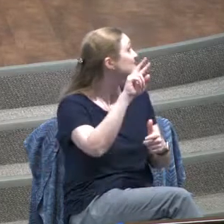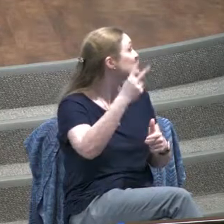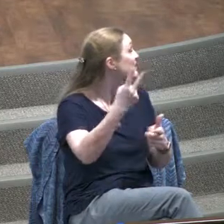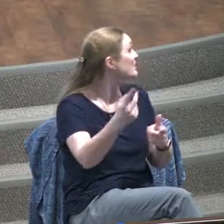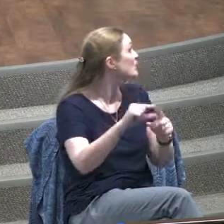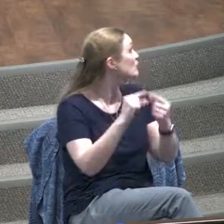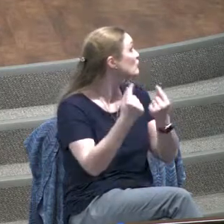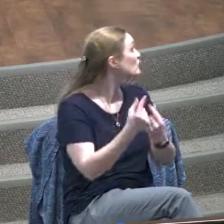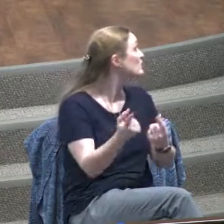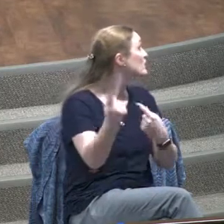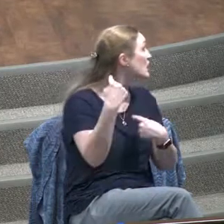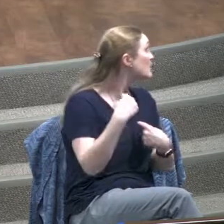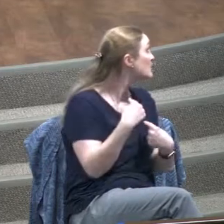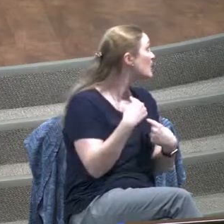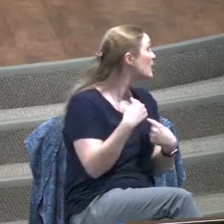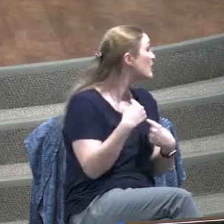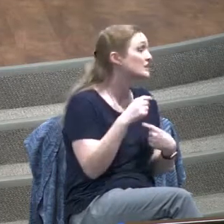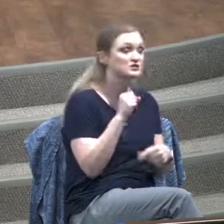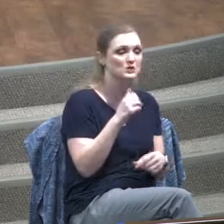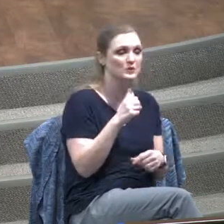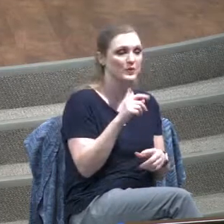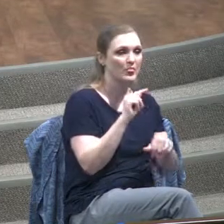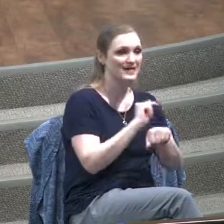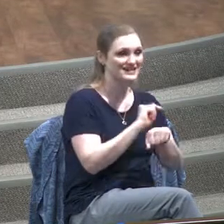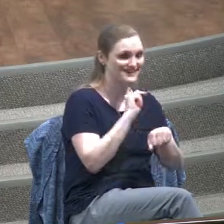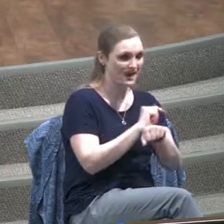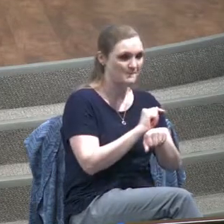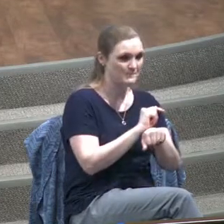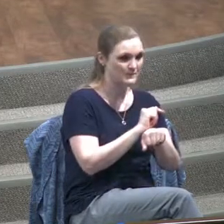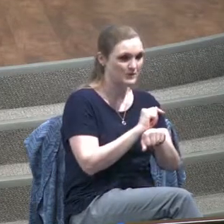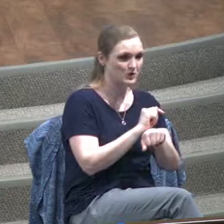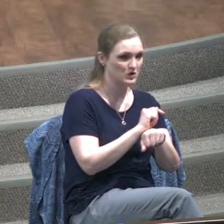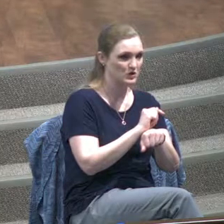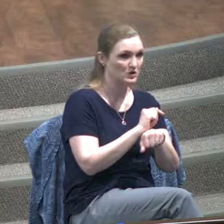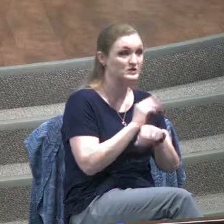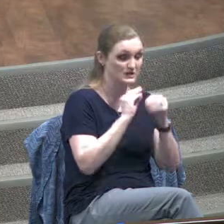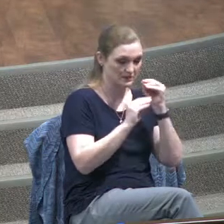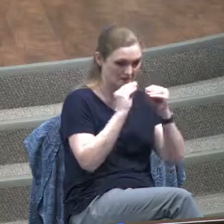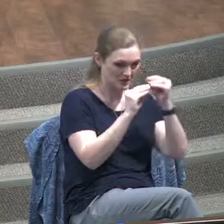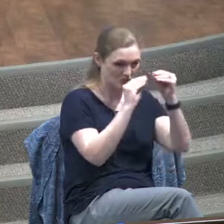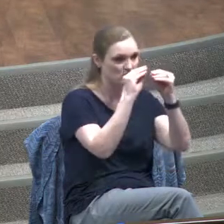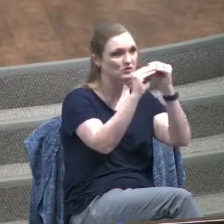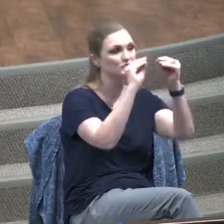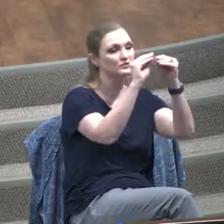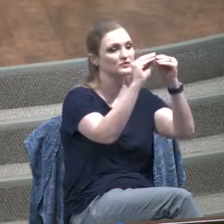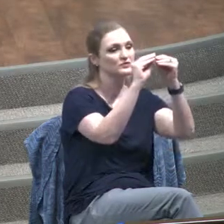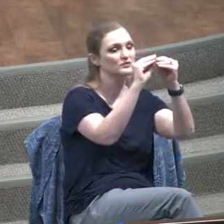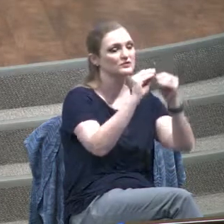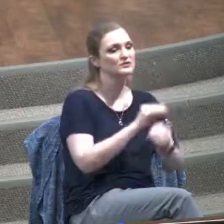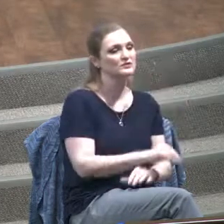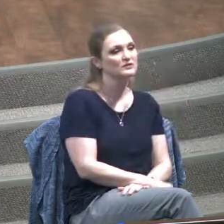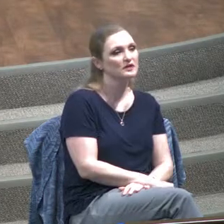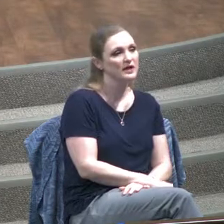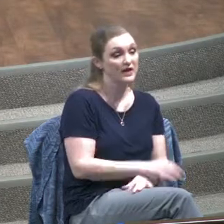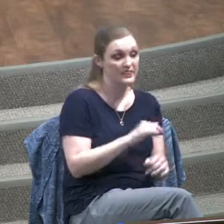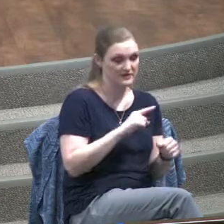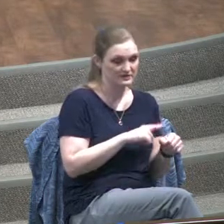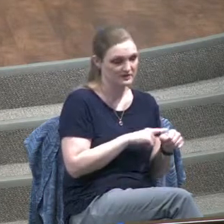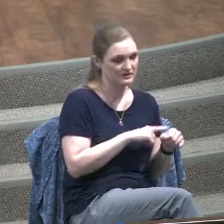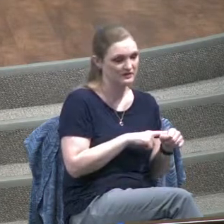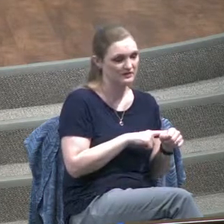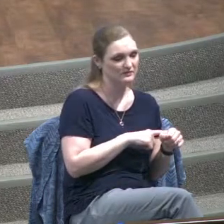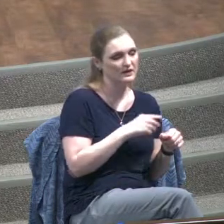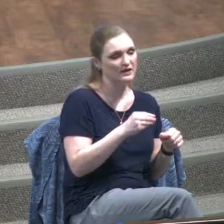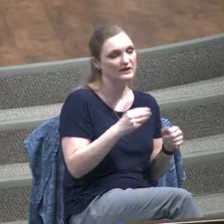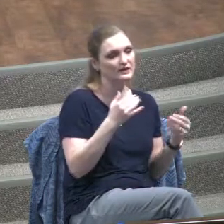back under Ezra. So the temple gets to start rebuilding at this point.